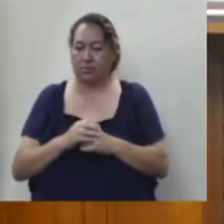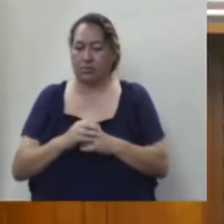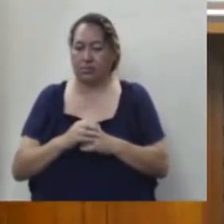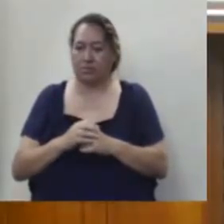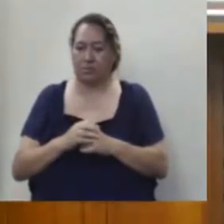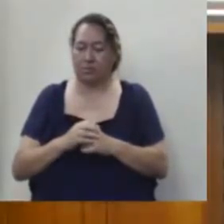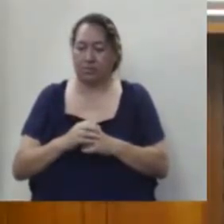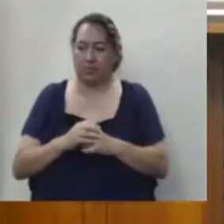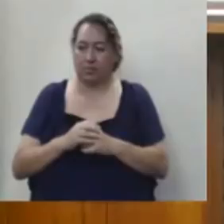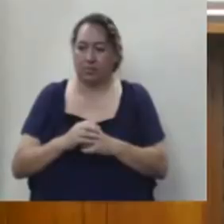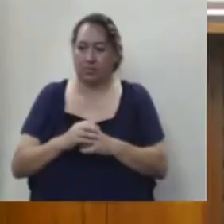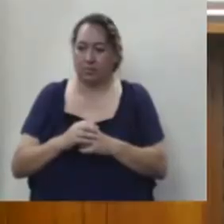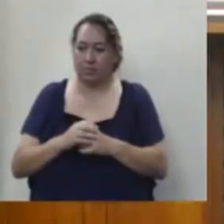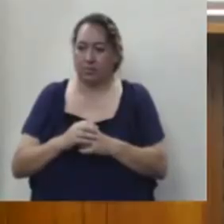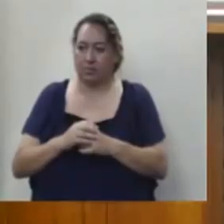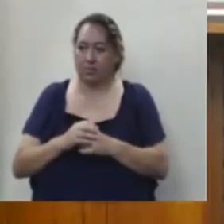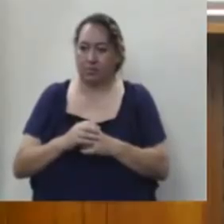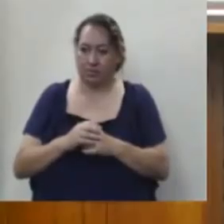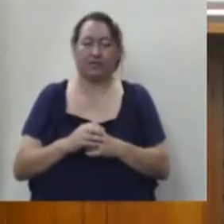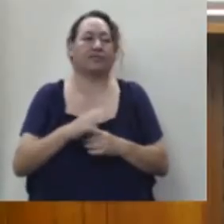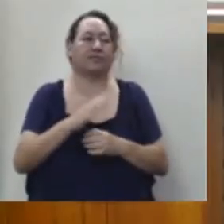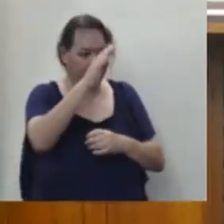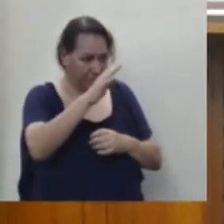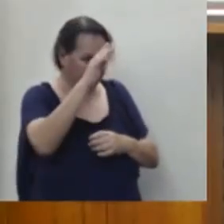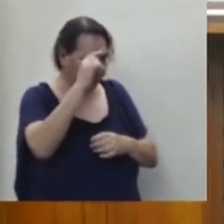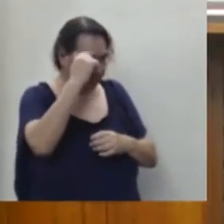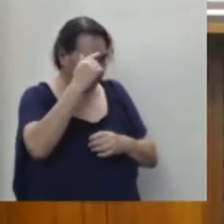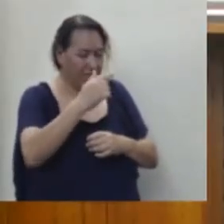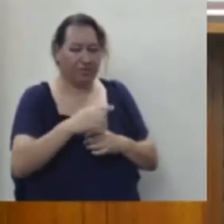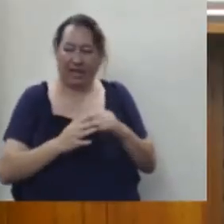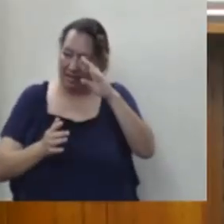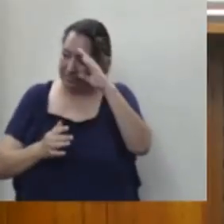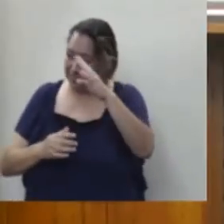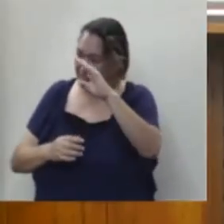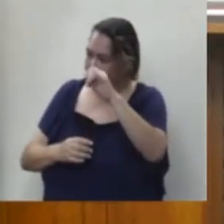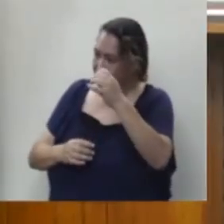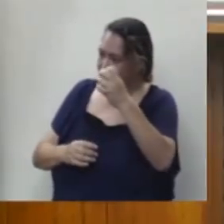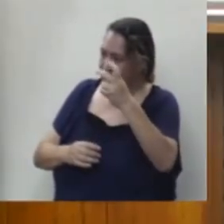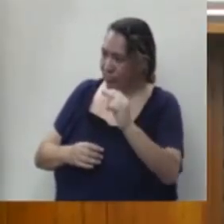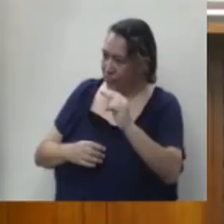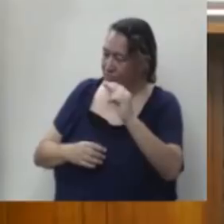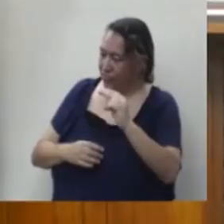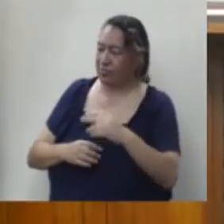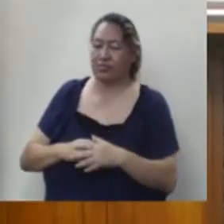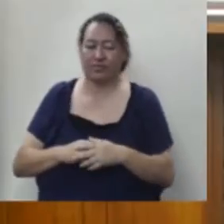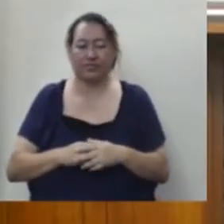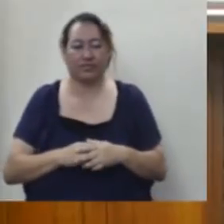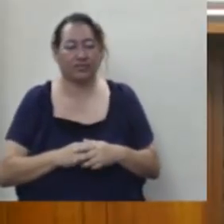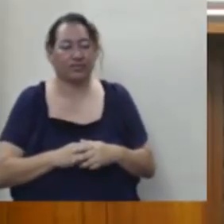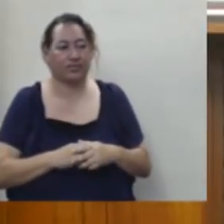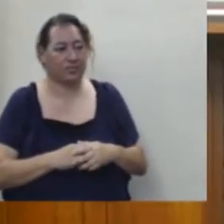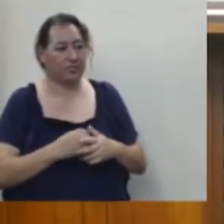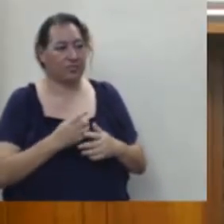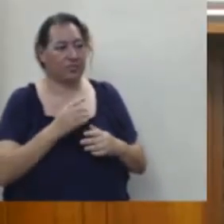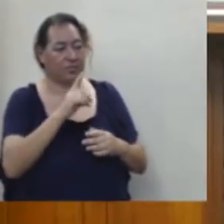Hello, Governor. Hi, John. Hi, thank you. So, as